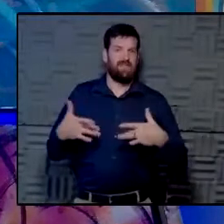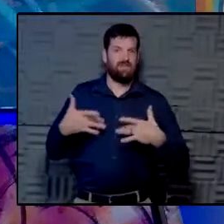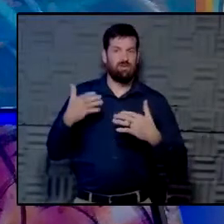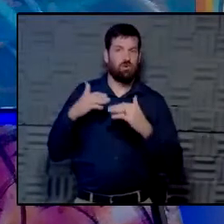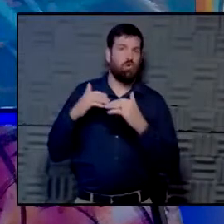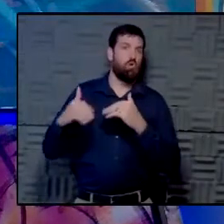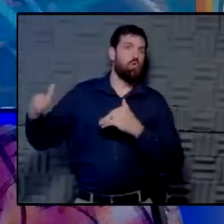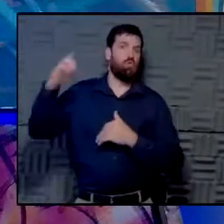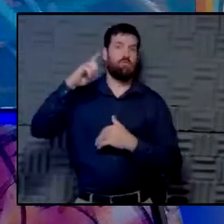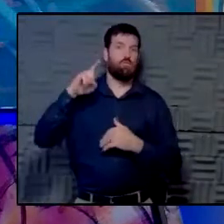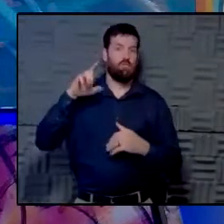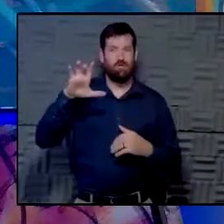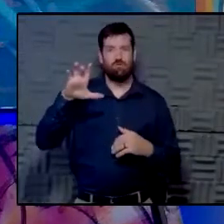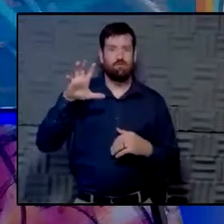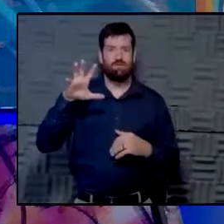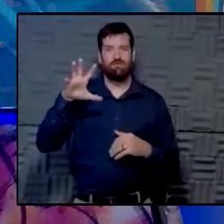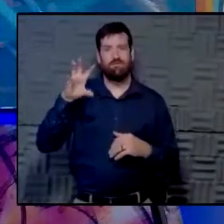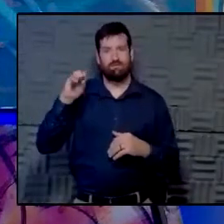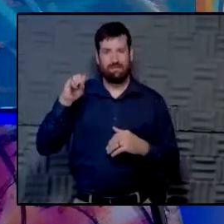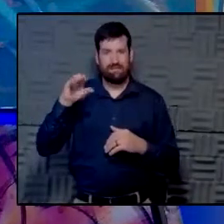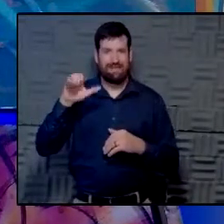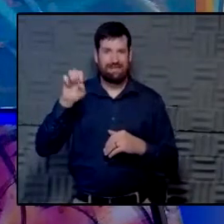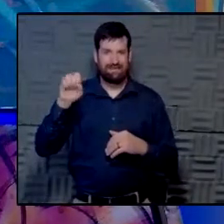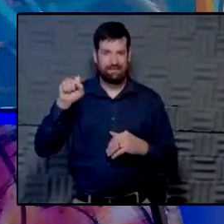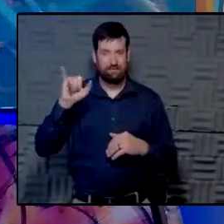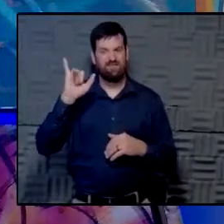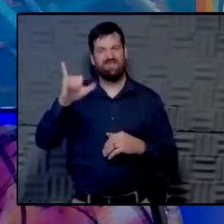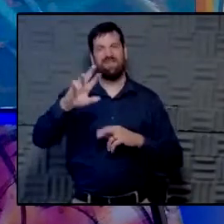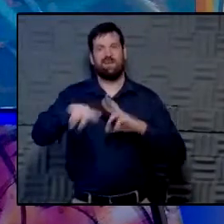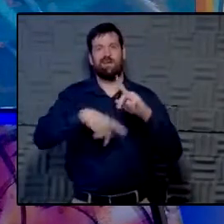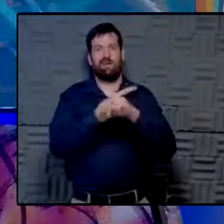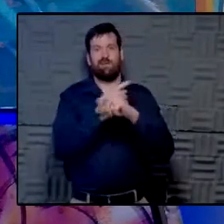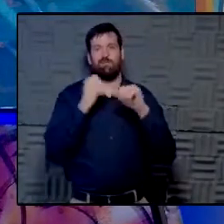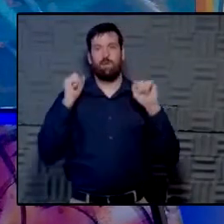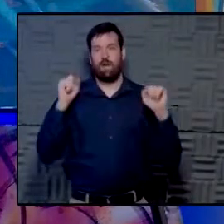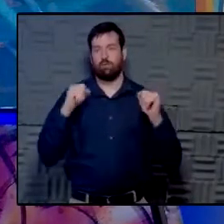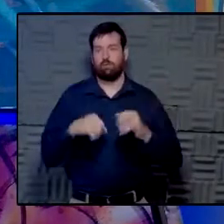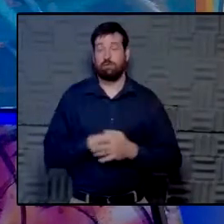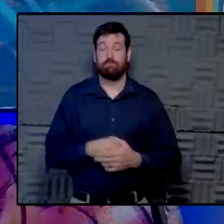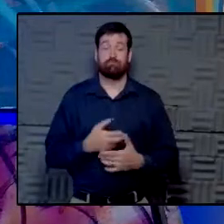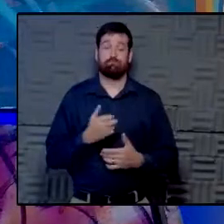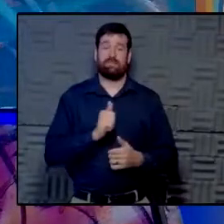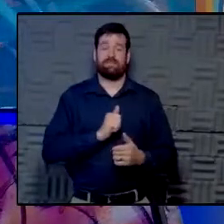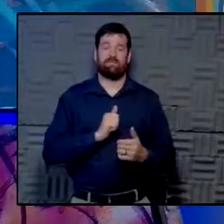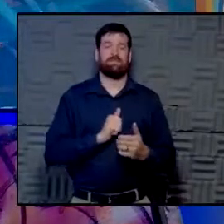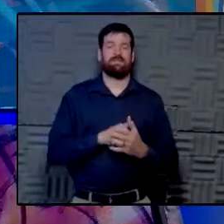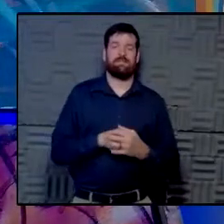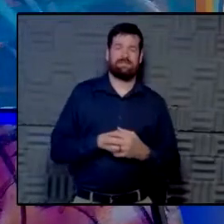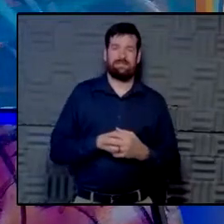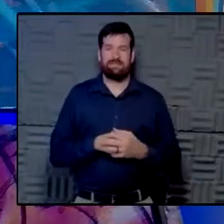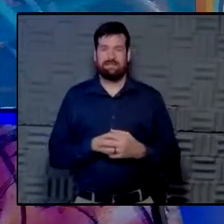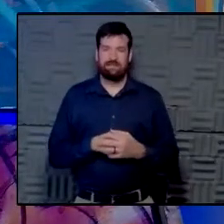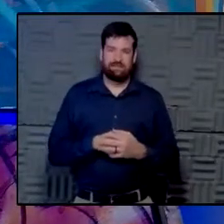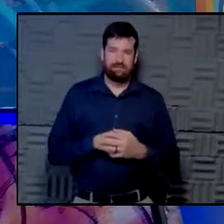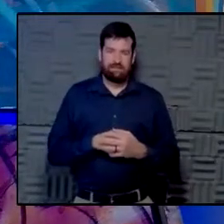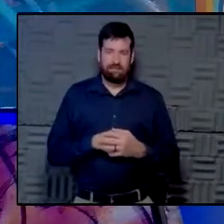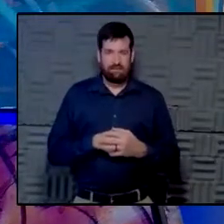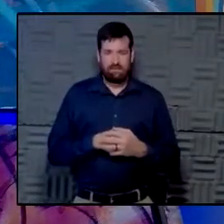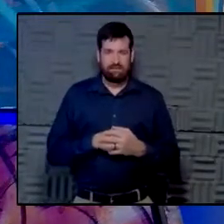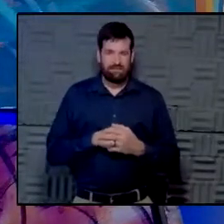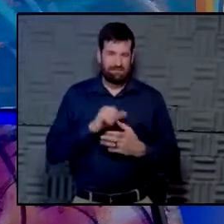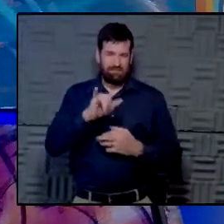over 150 cases from these types of workouts. So, personally, I'm still a little bit reticent about doing